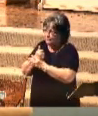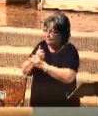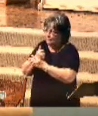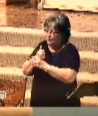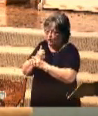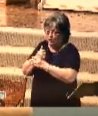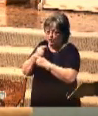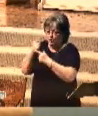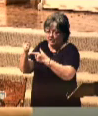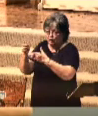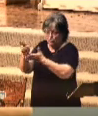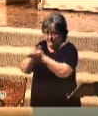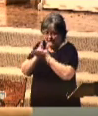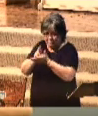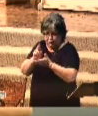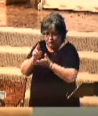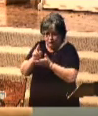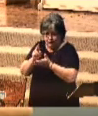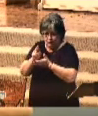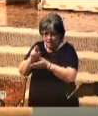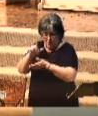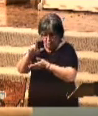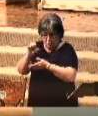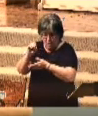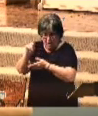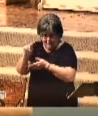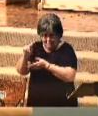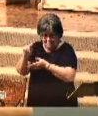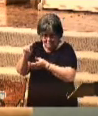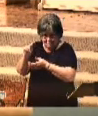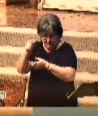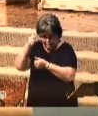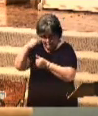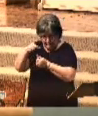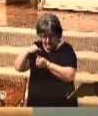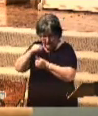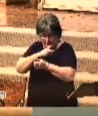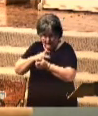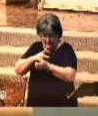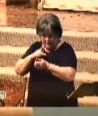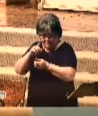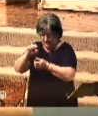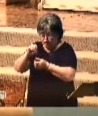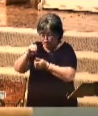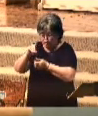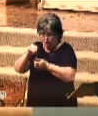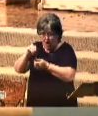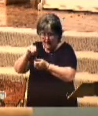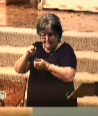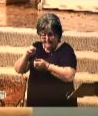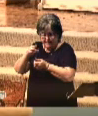to rescue Lot, you remember the king of Sodom and Gomorrah and all them, they were.